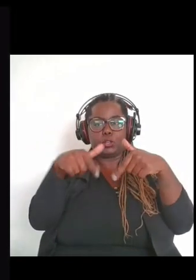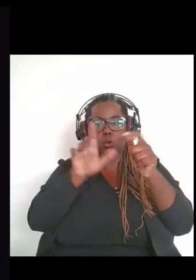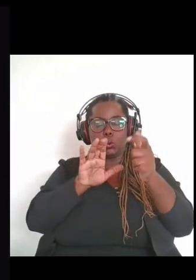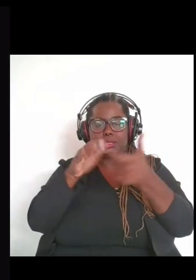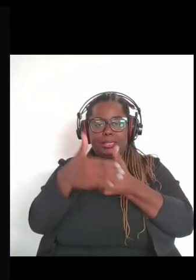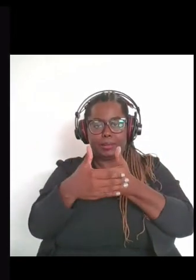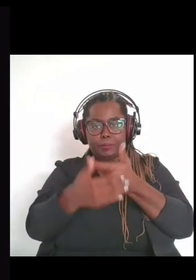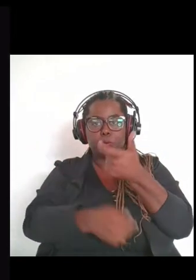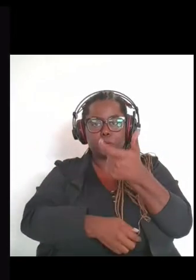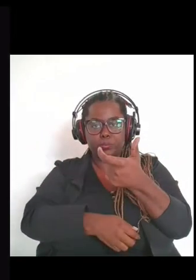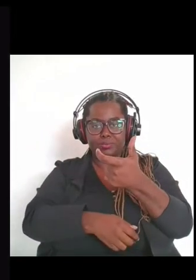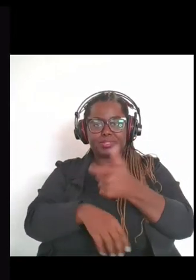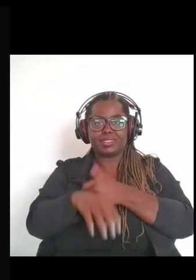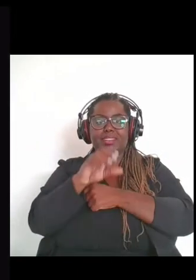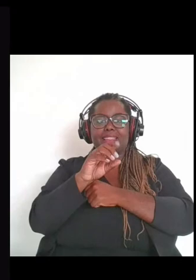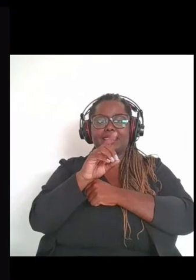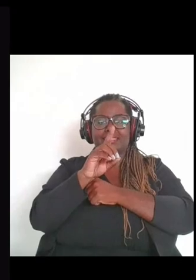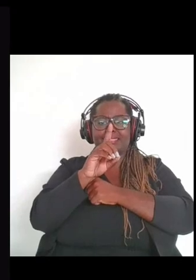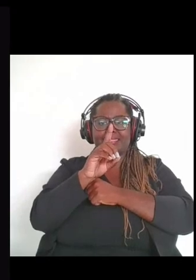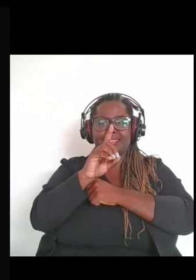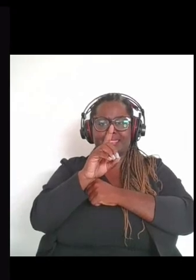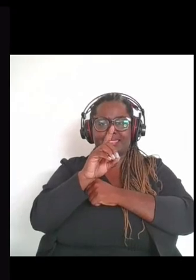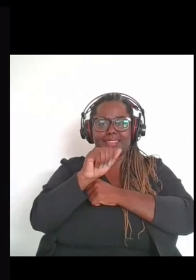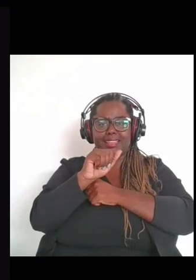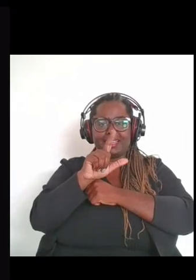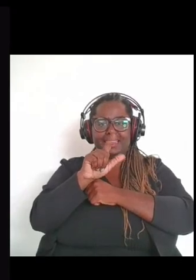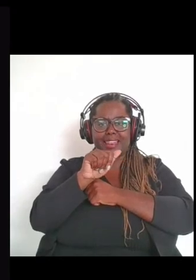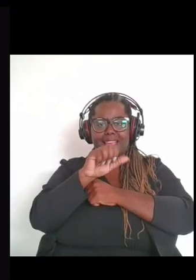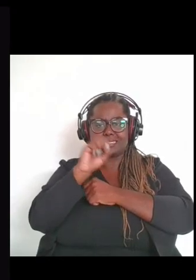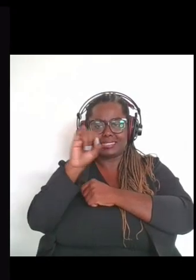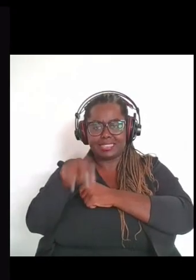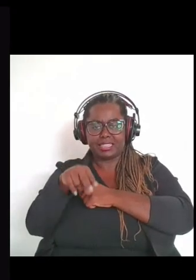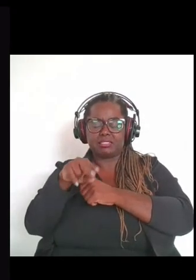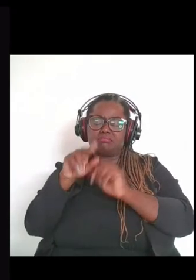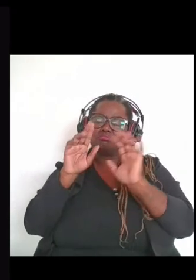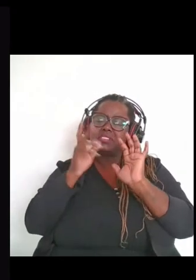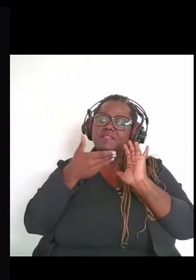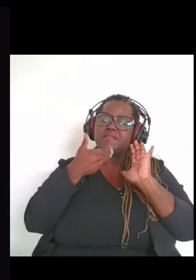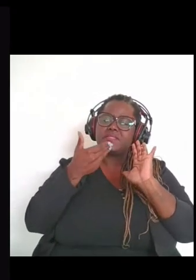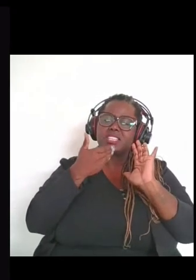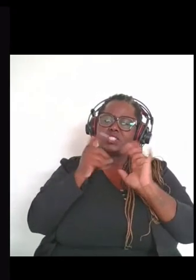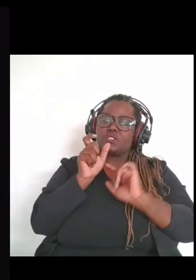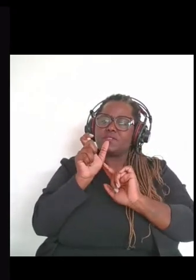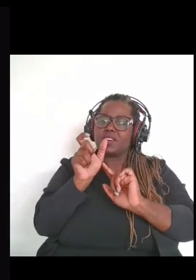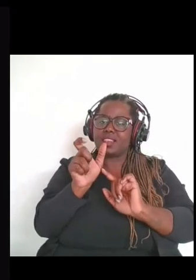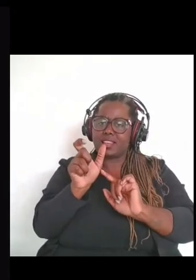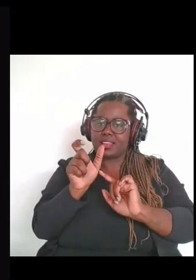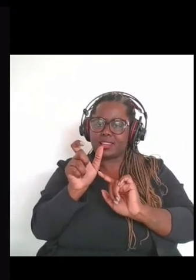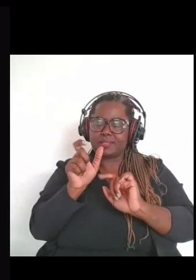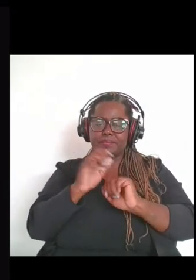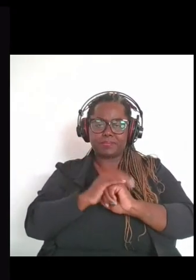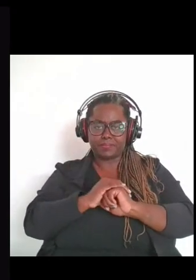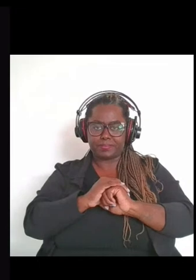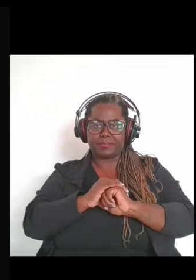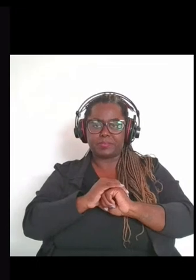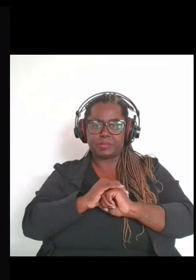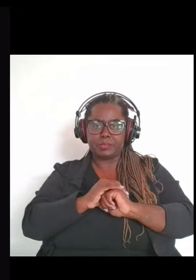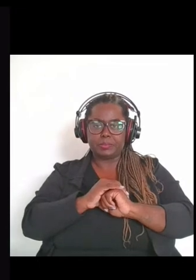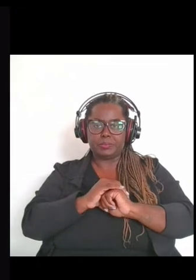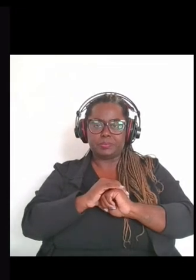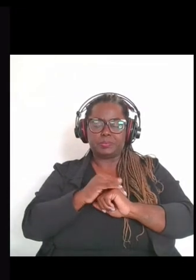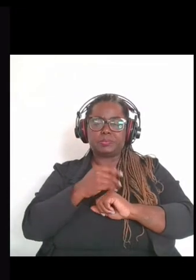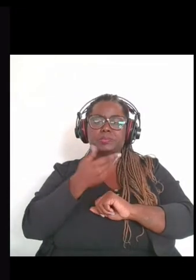yeah it's easy to say uh and uh and then the next when when Master